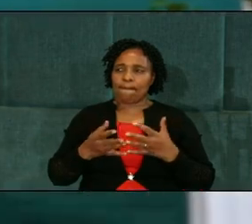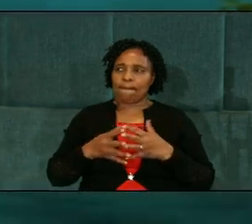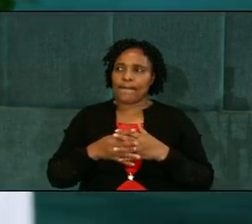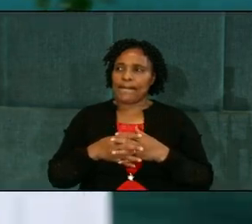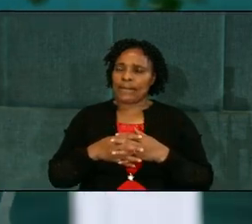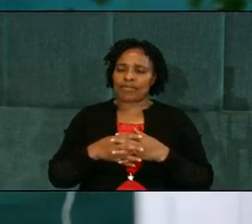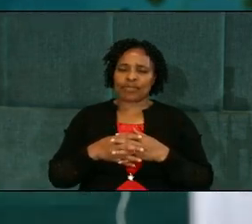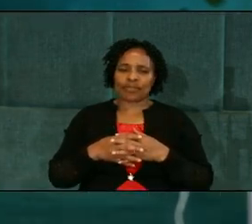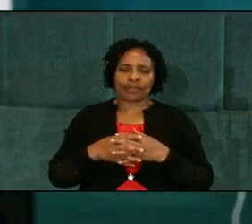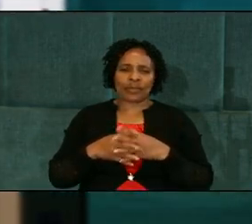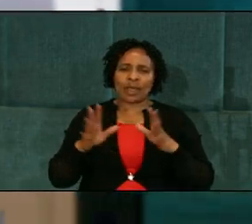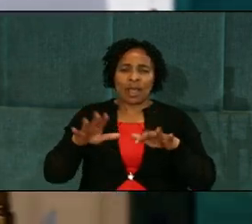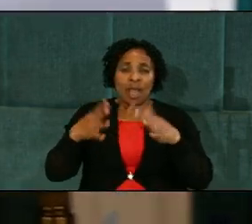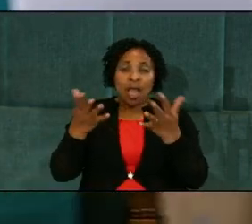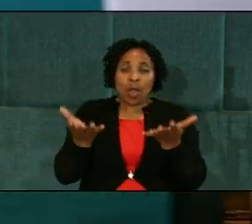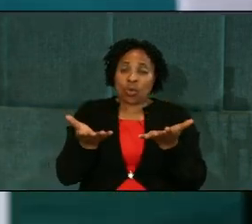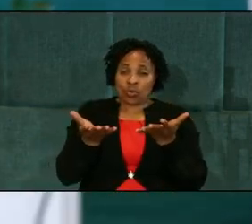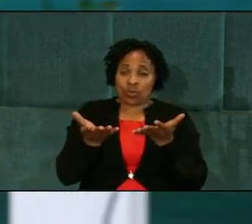How?